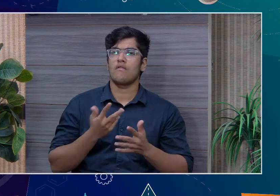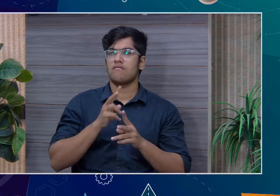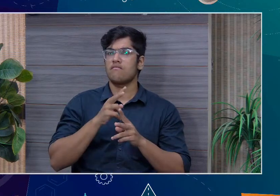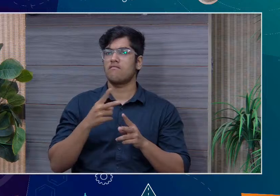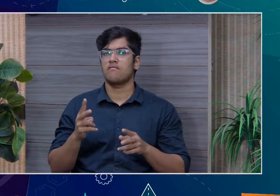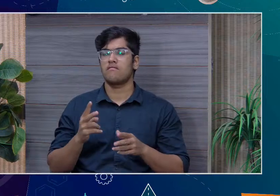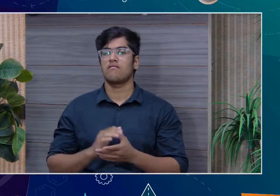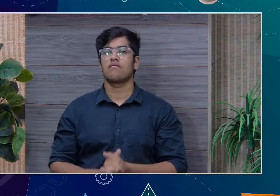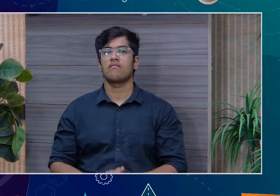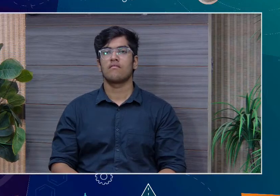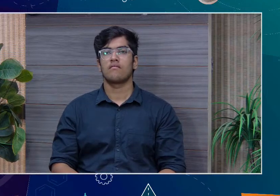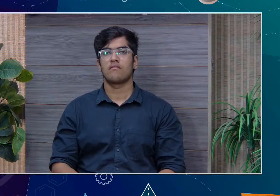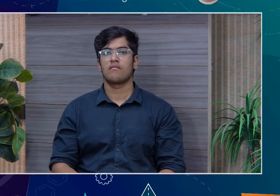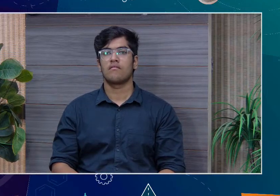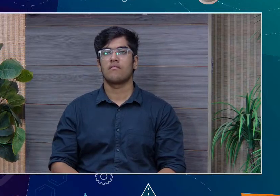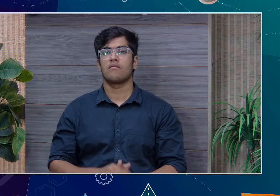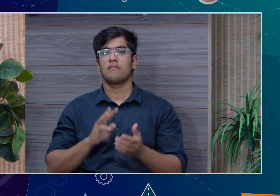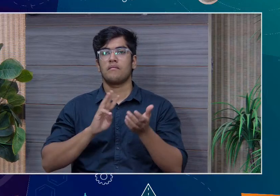Mr. Guttural,